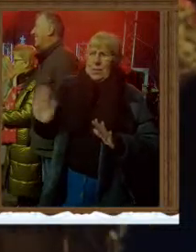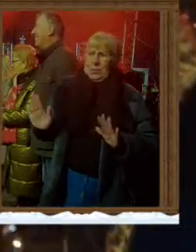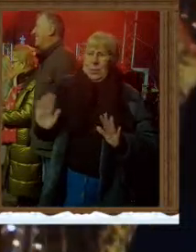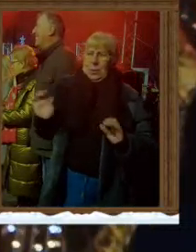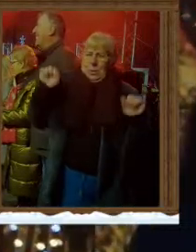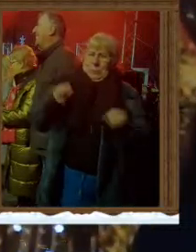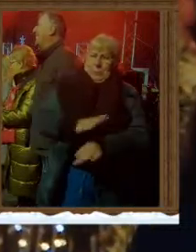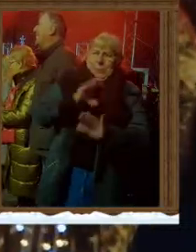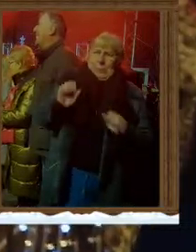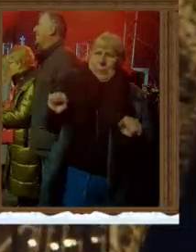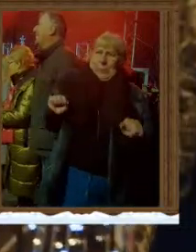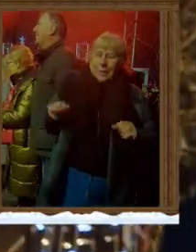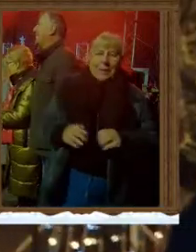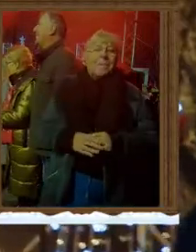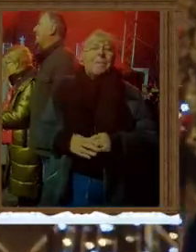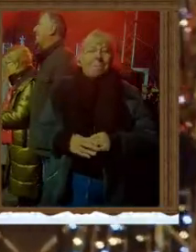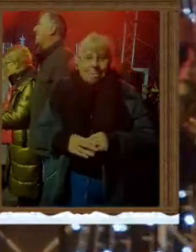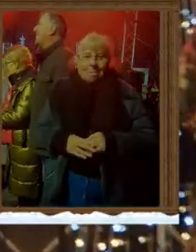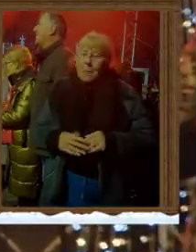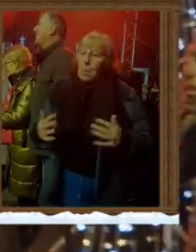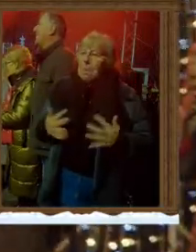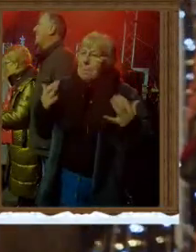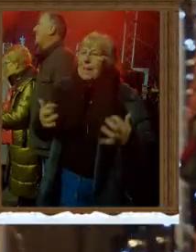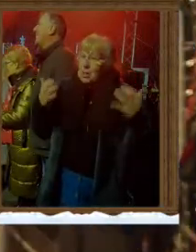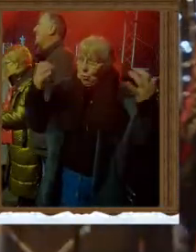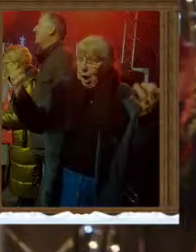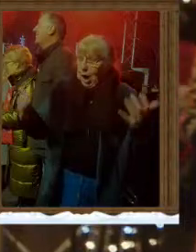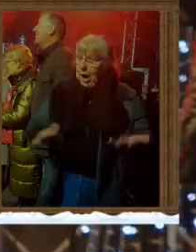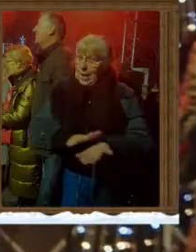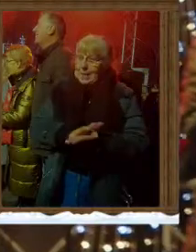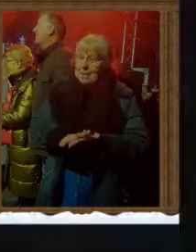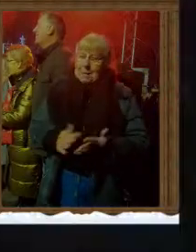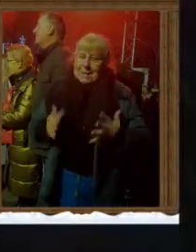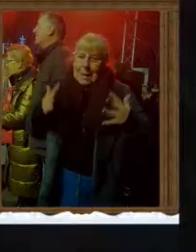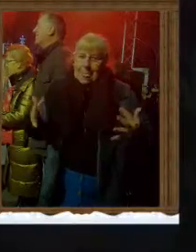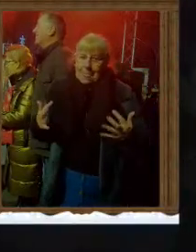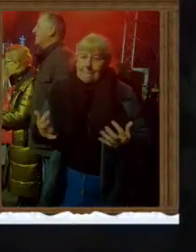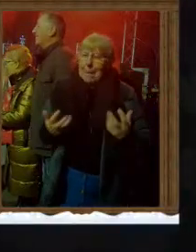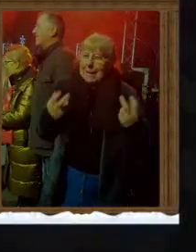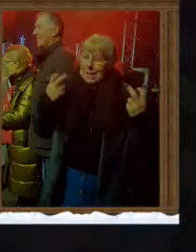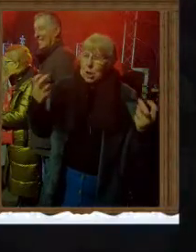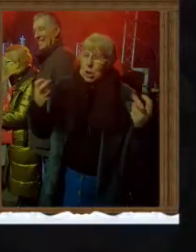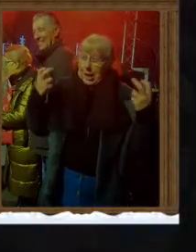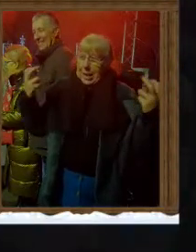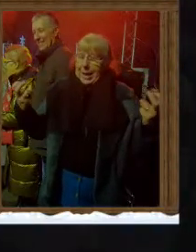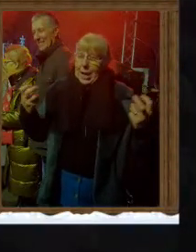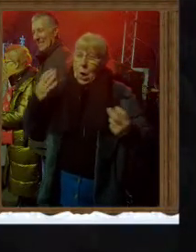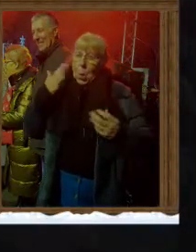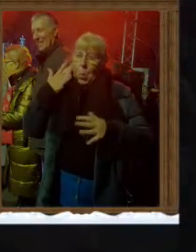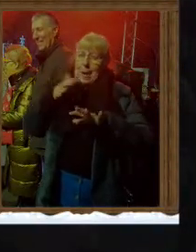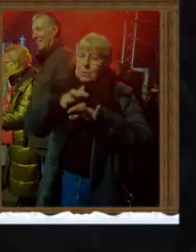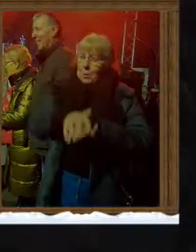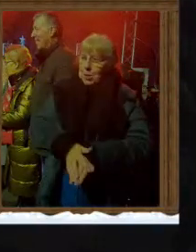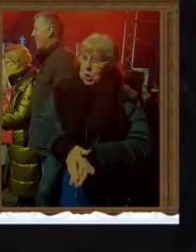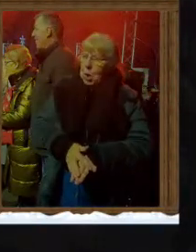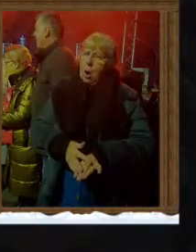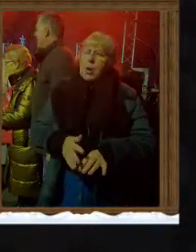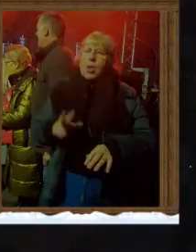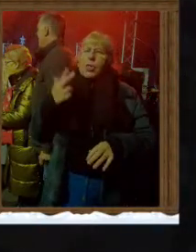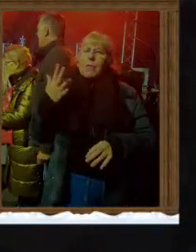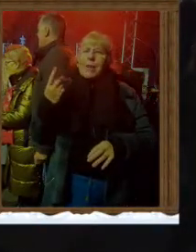Well, because we've got one of the biggest crowds, that means we're going to get one of the biggest cheers tonight. Absolutely. When we do the switch on. So let me hear you